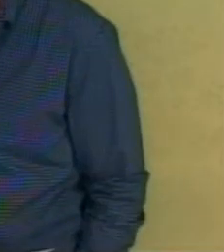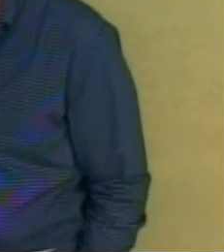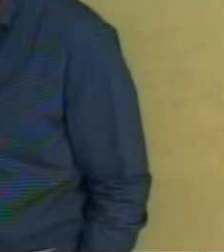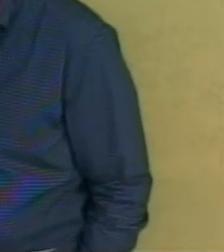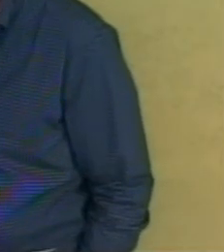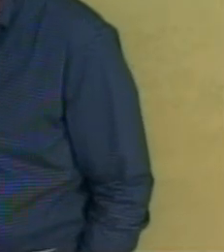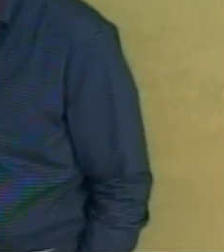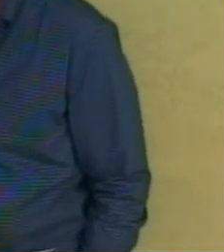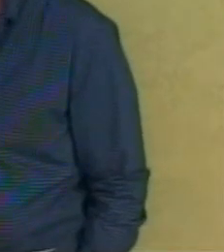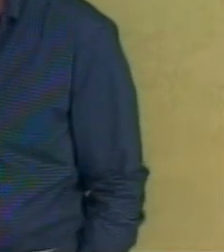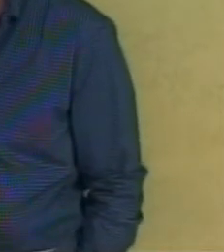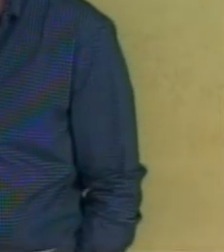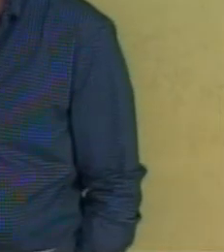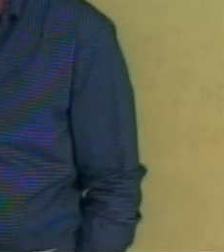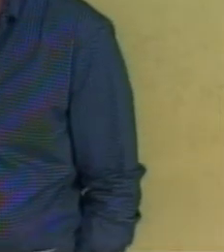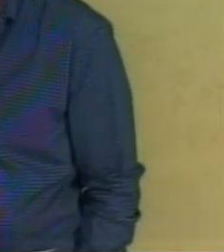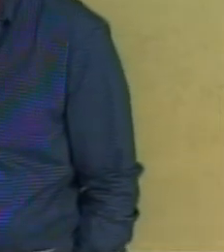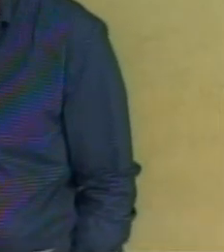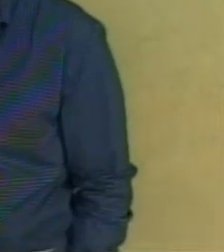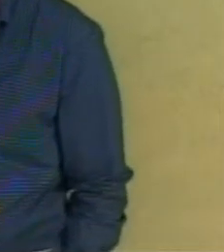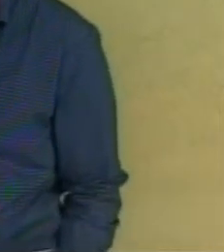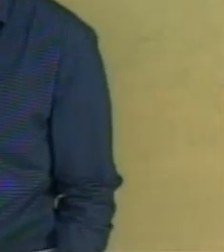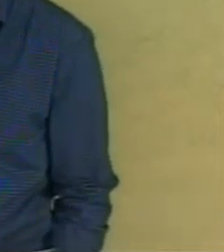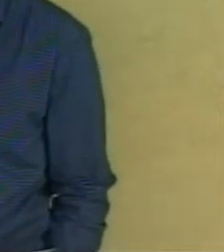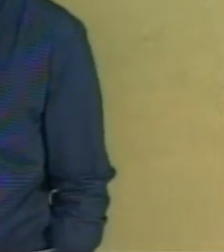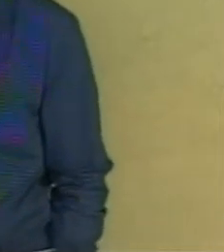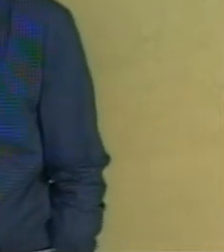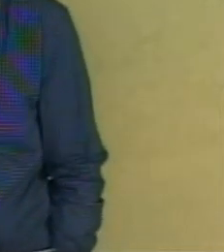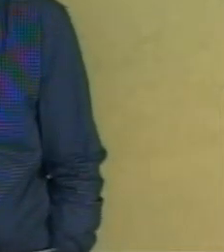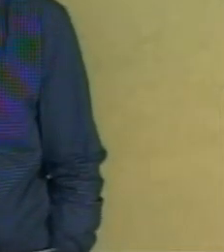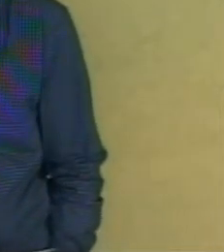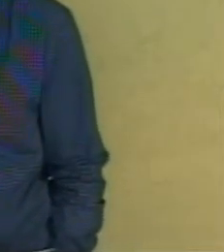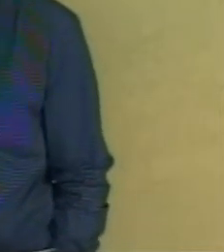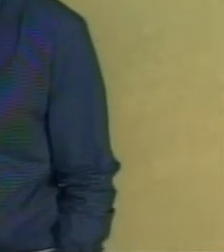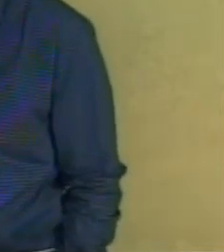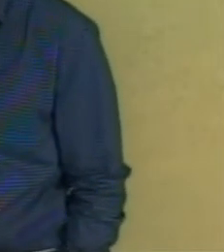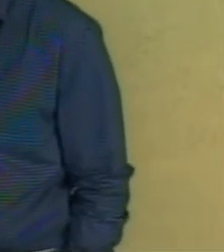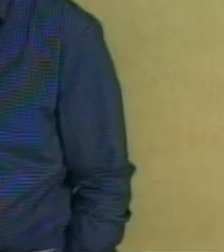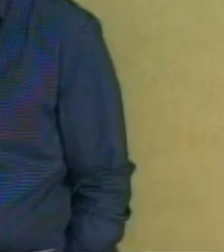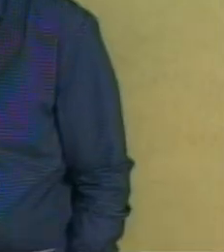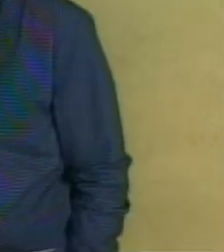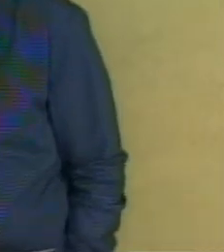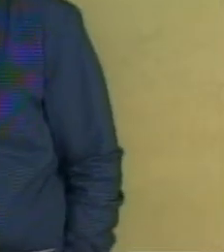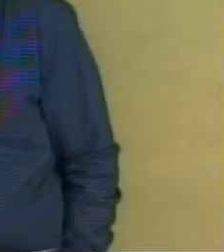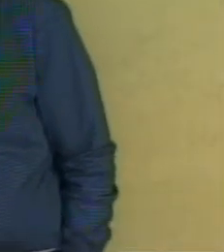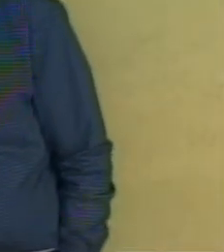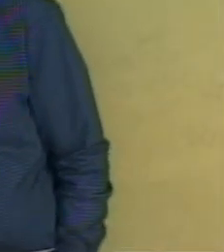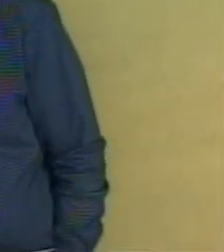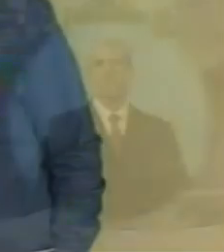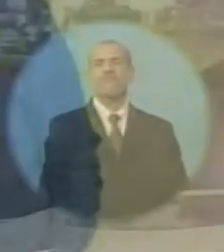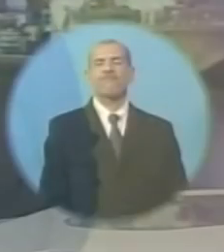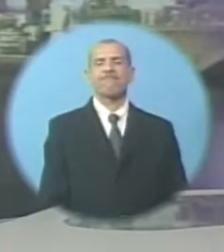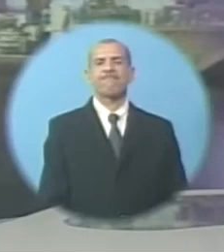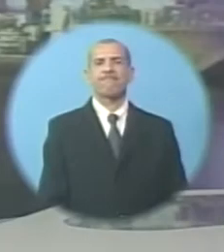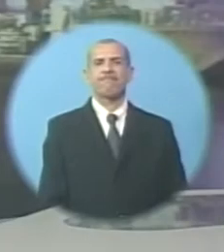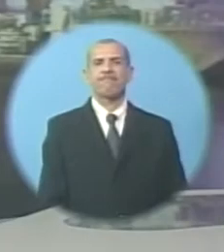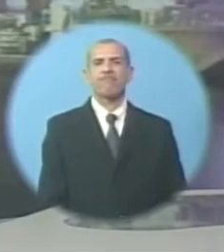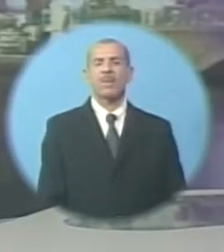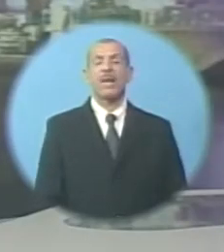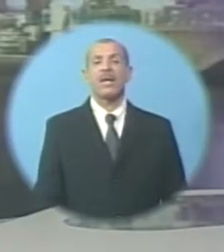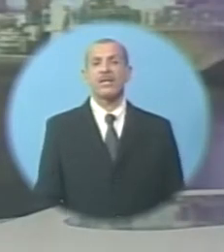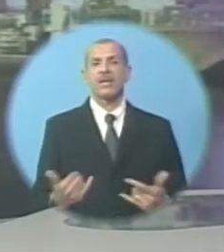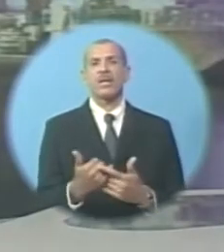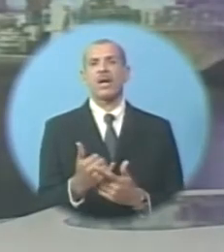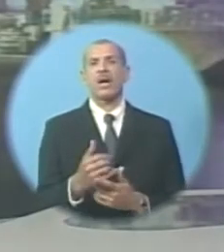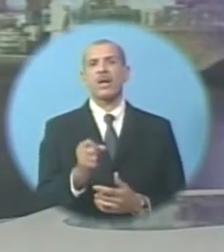our artists and our composers and authors maintain a good way of living. So thank you very much. And here now